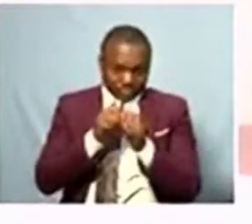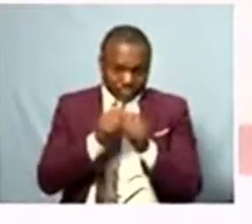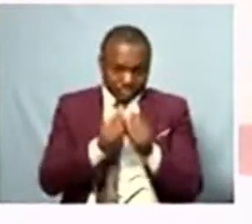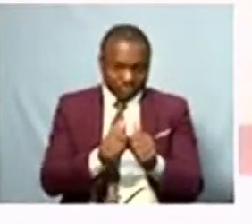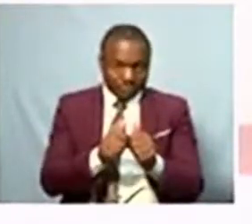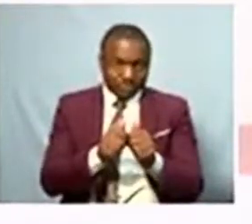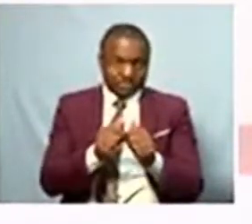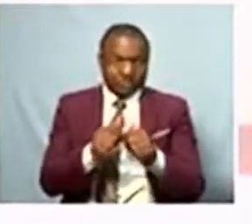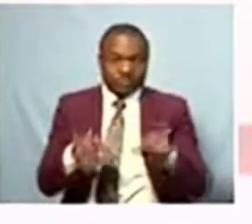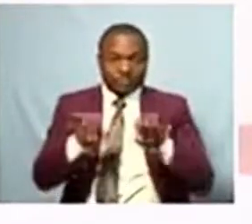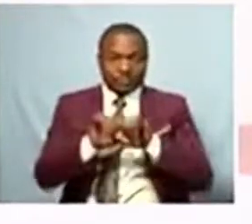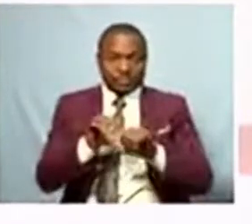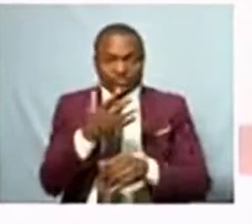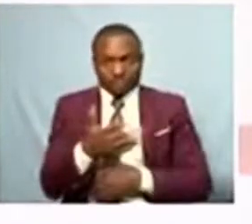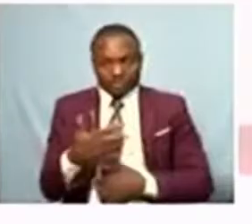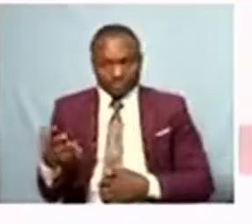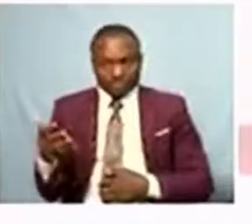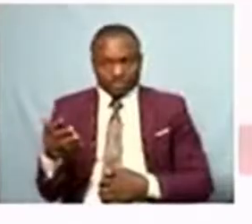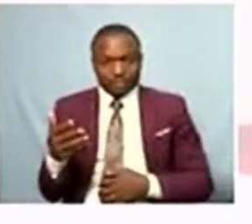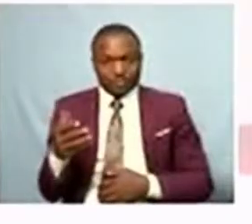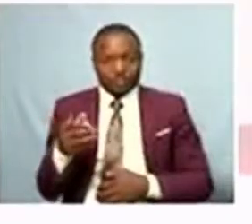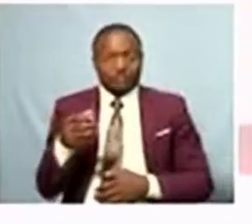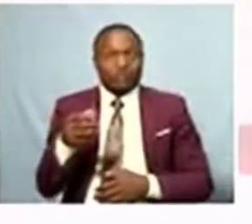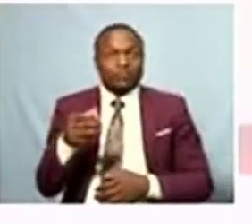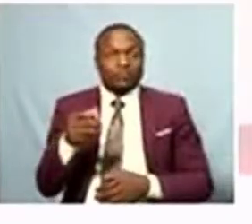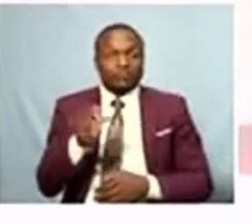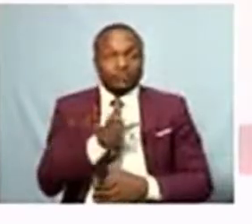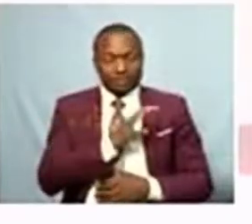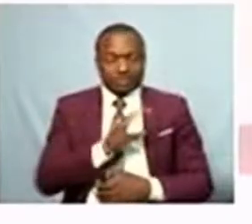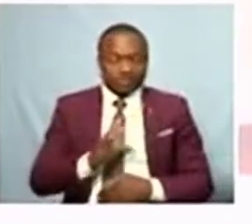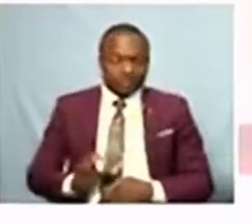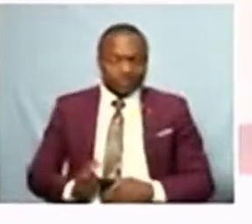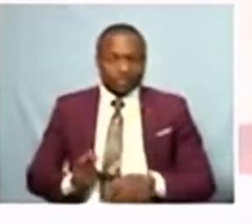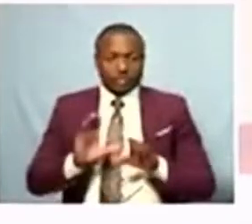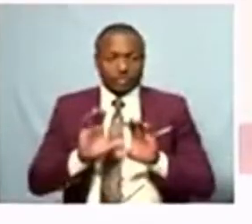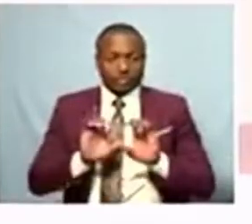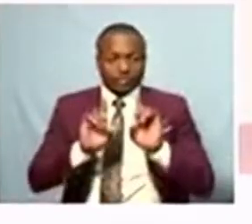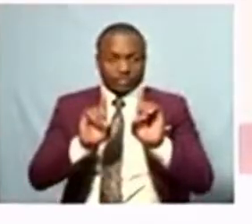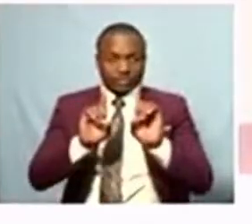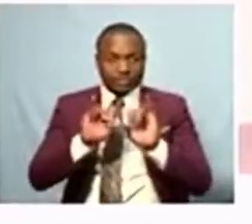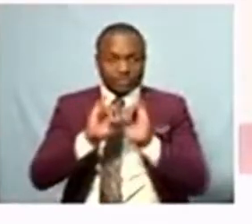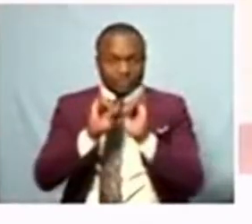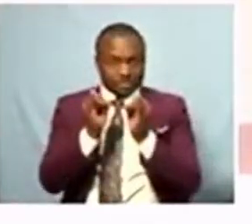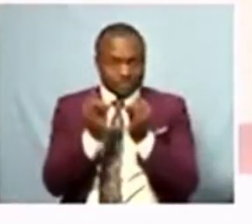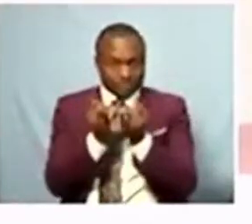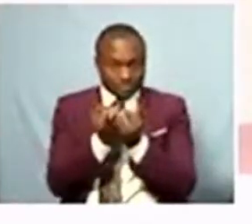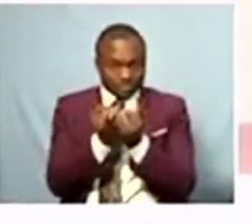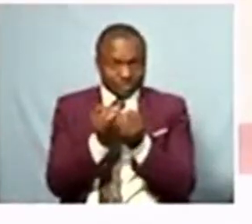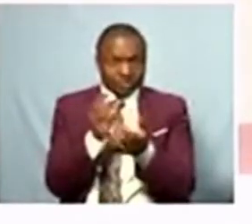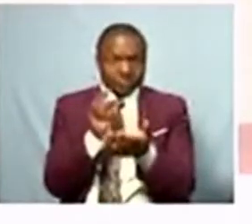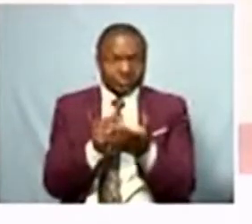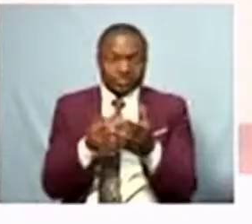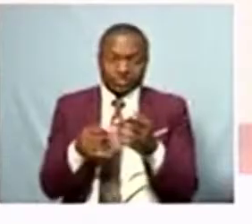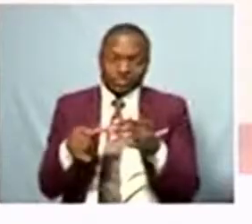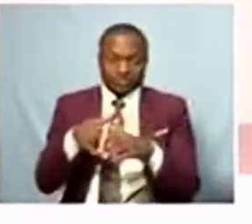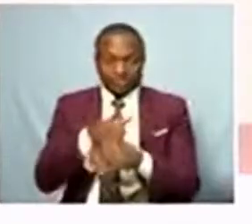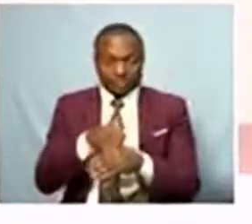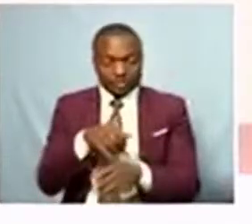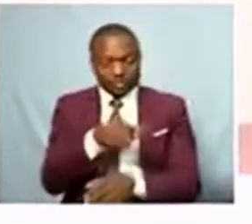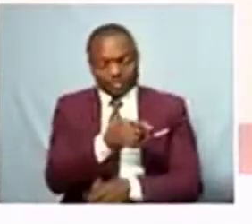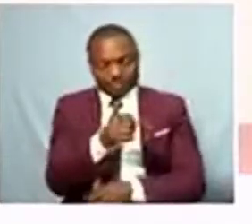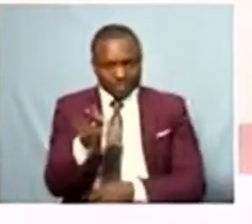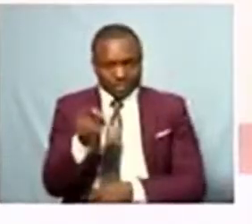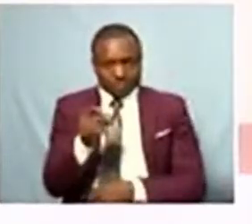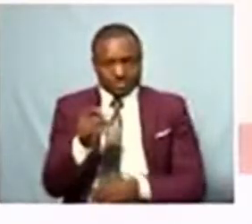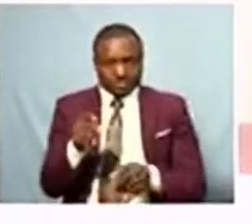key entities such as employers, educational institutions. Sir, this one includes those